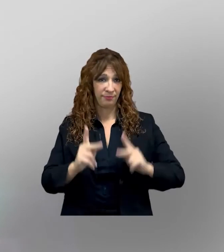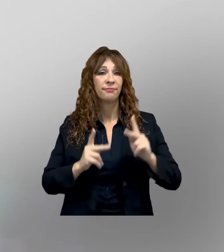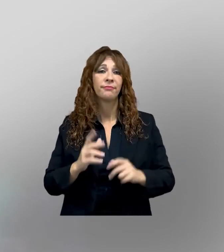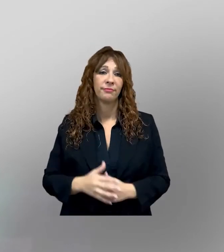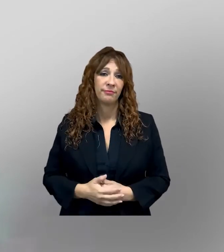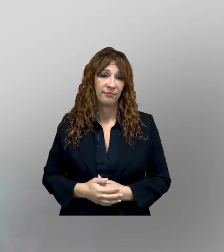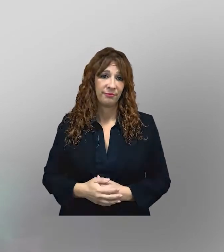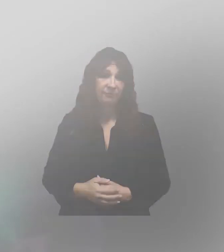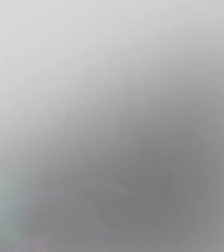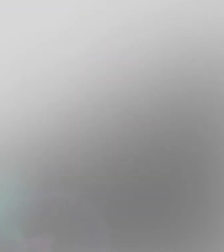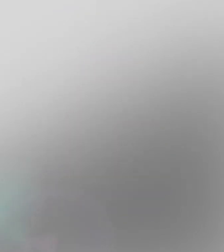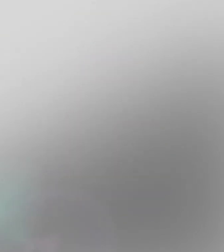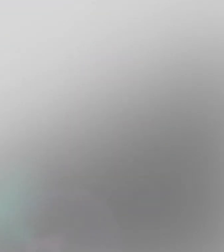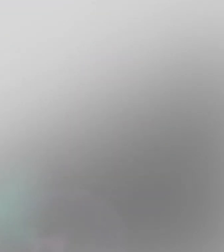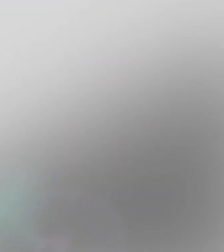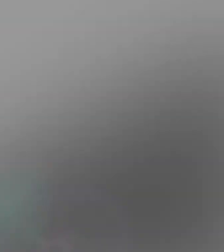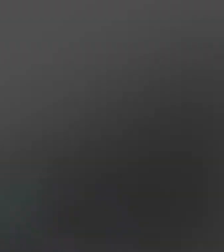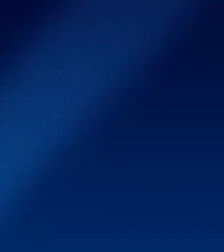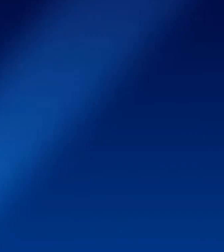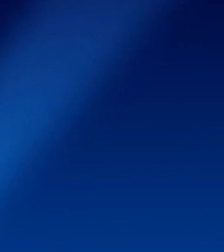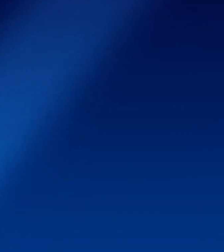them.